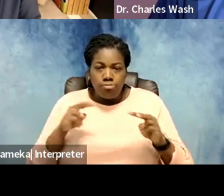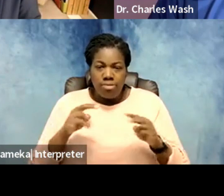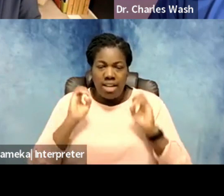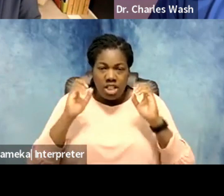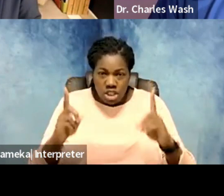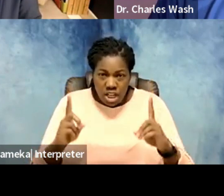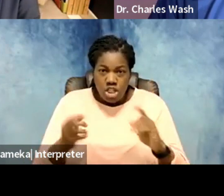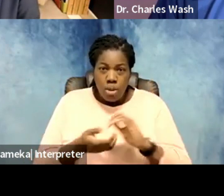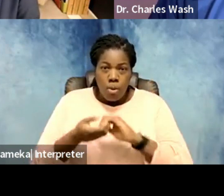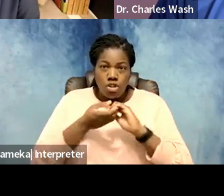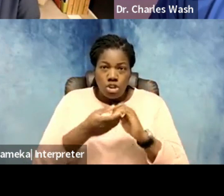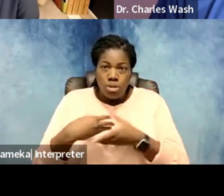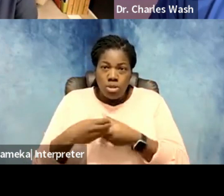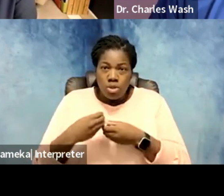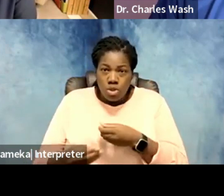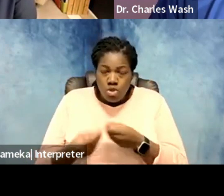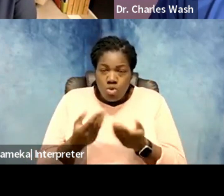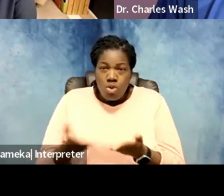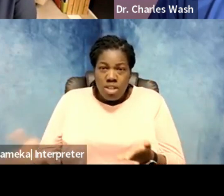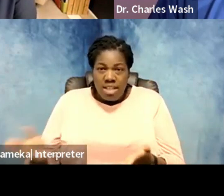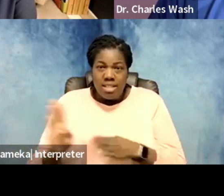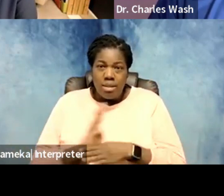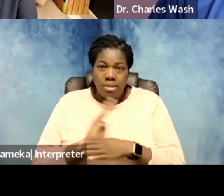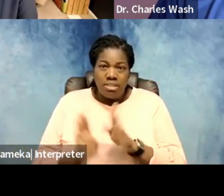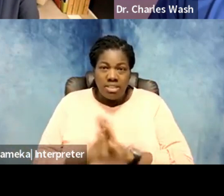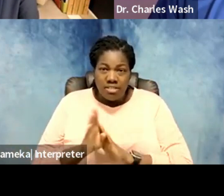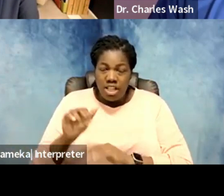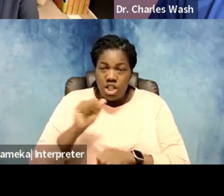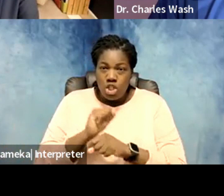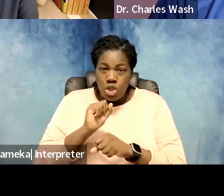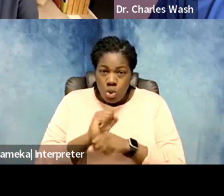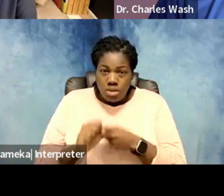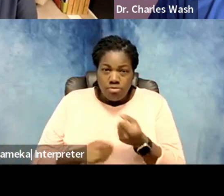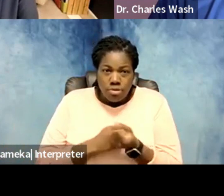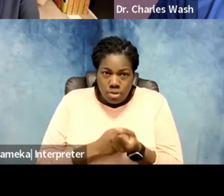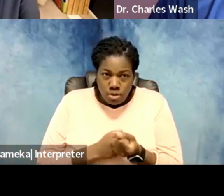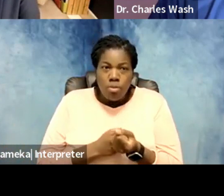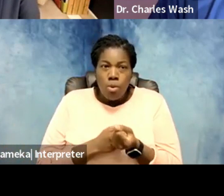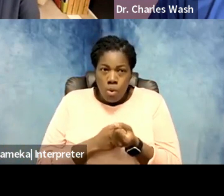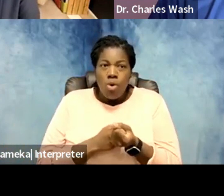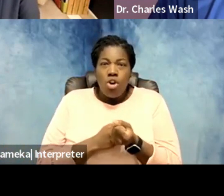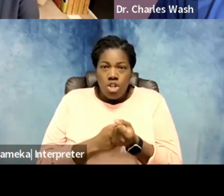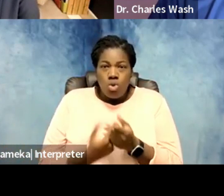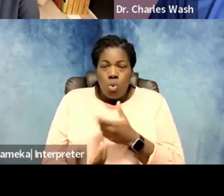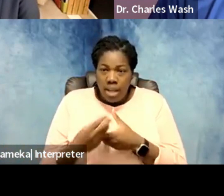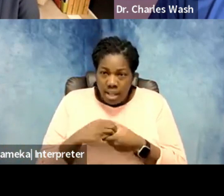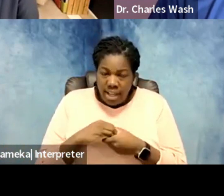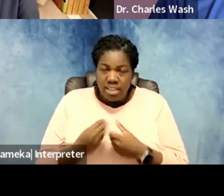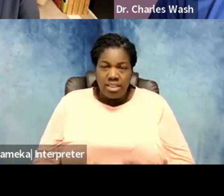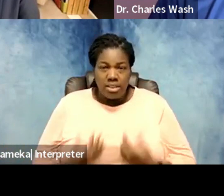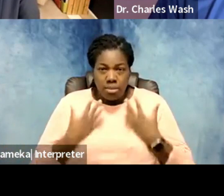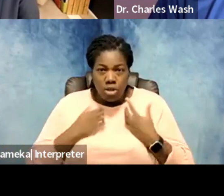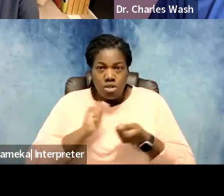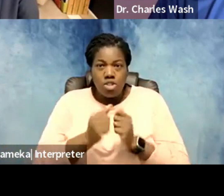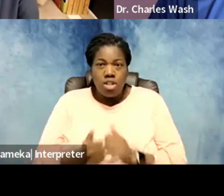external affairs, and business development. His work has supported COSI's vision and mission to engage, inspire, and